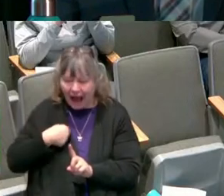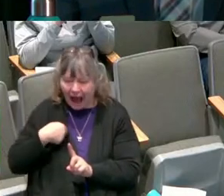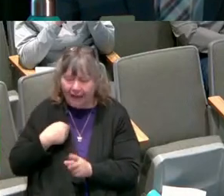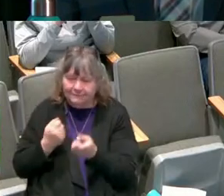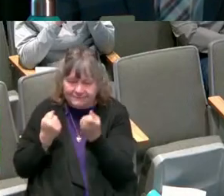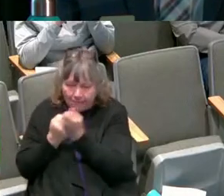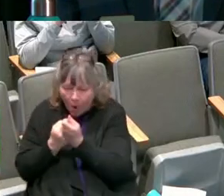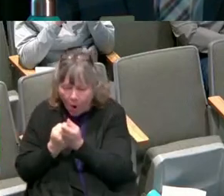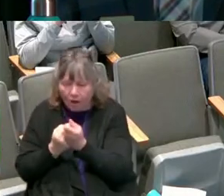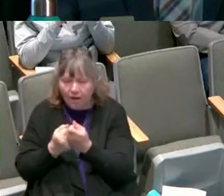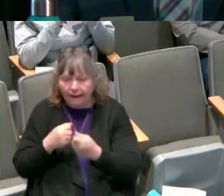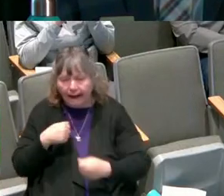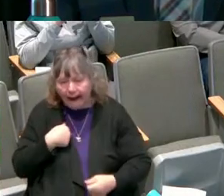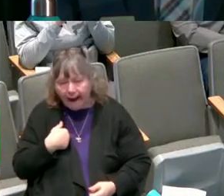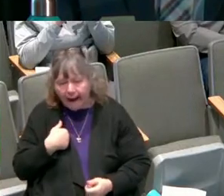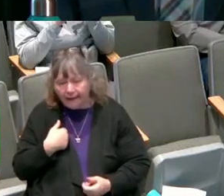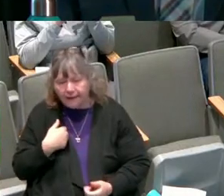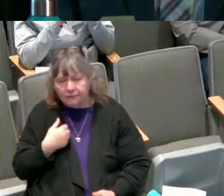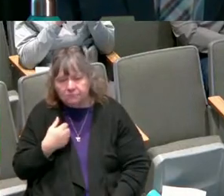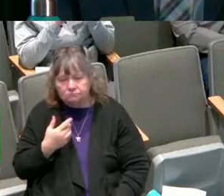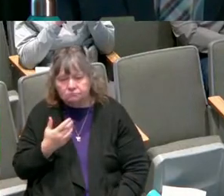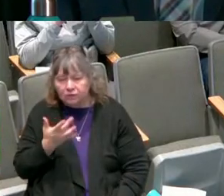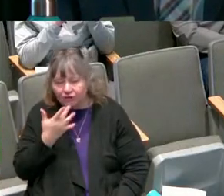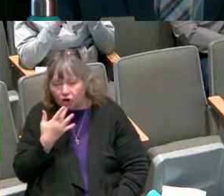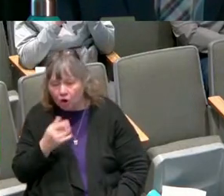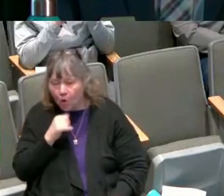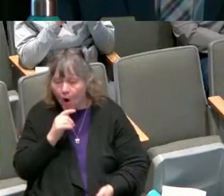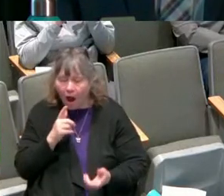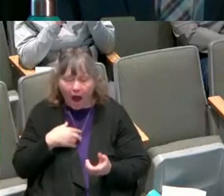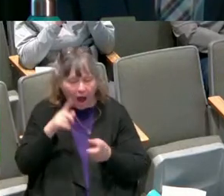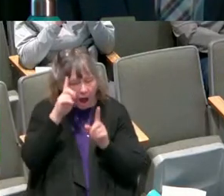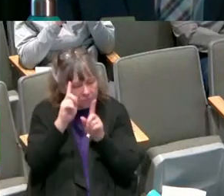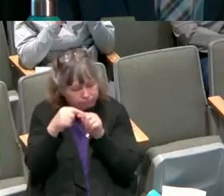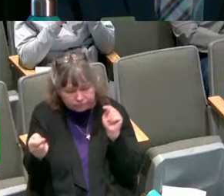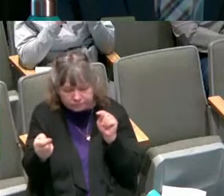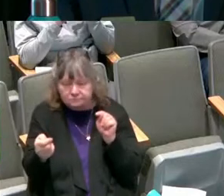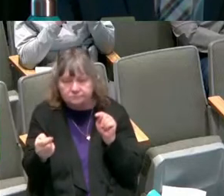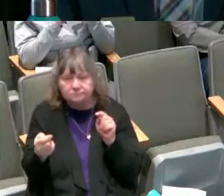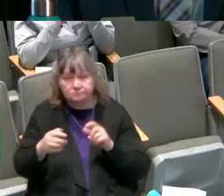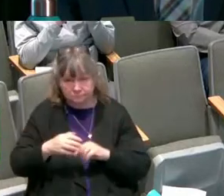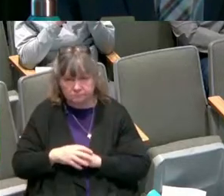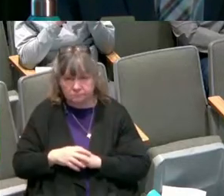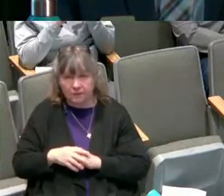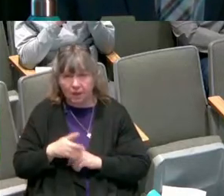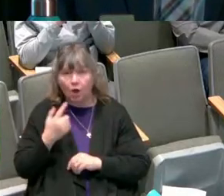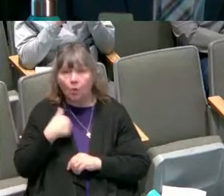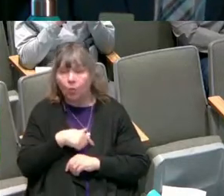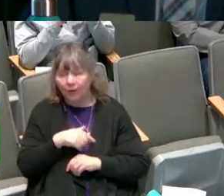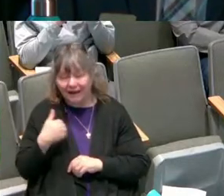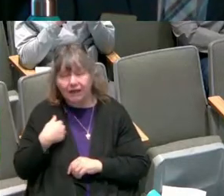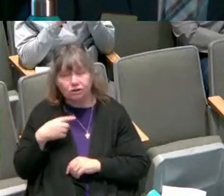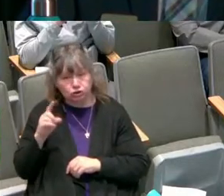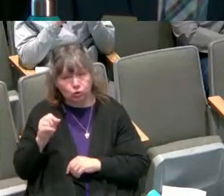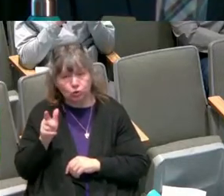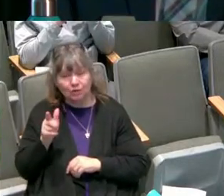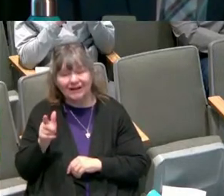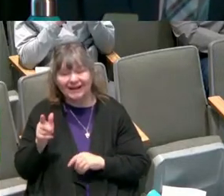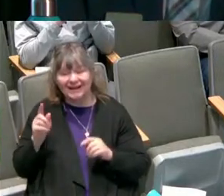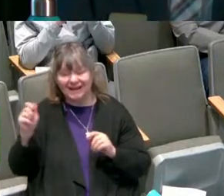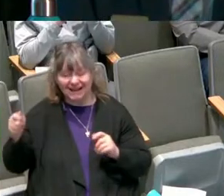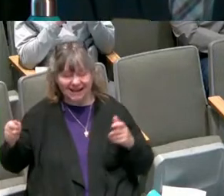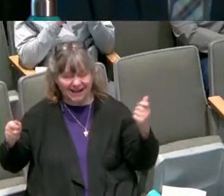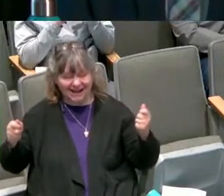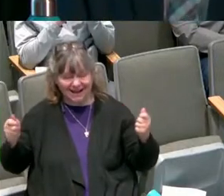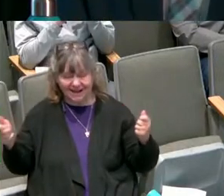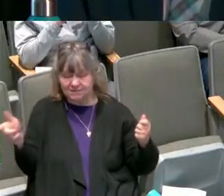of this or I rise in opposition we do take turns back and forth